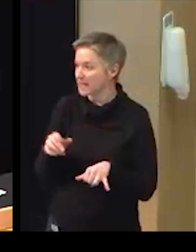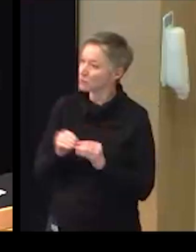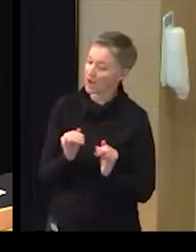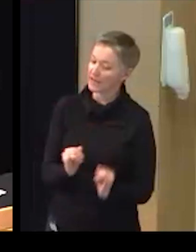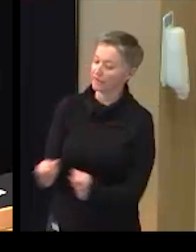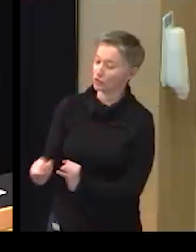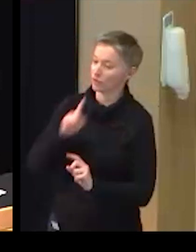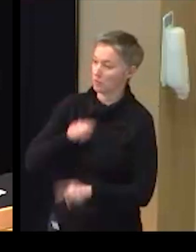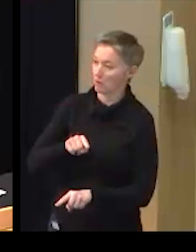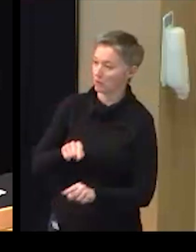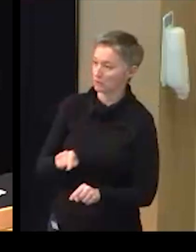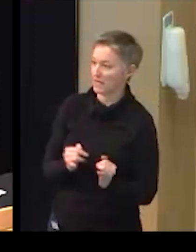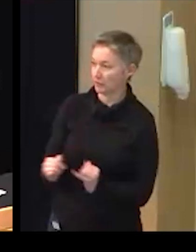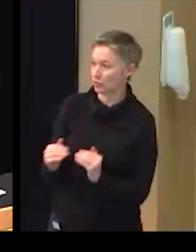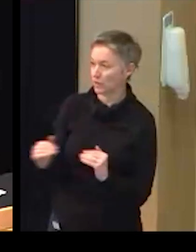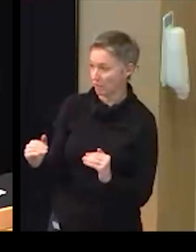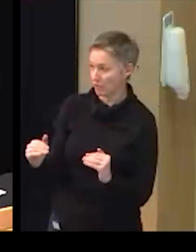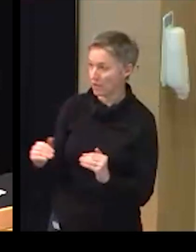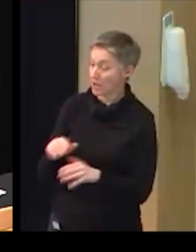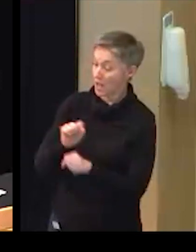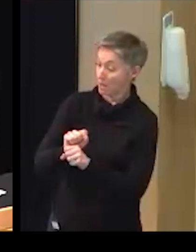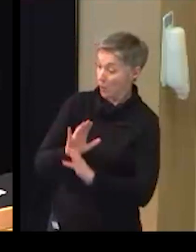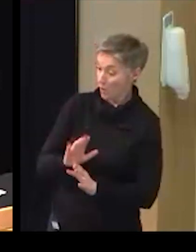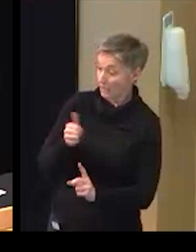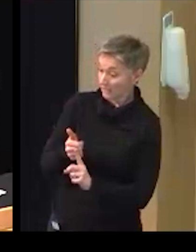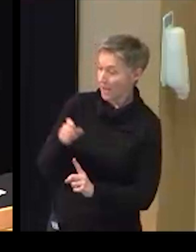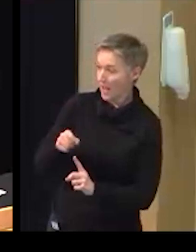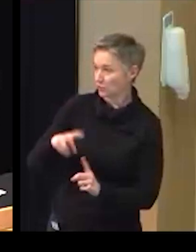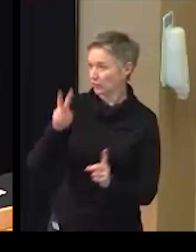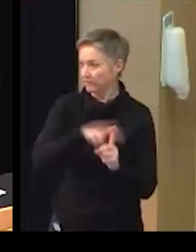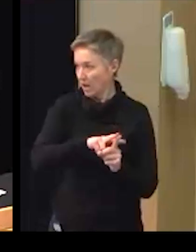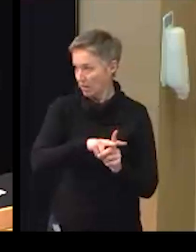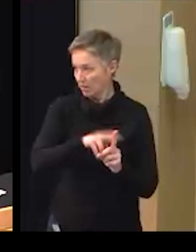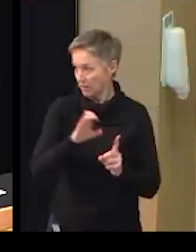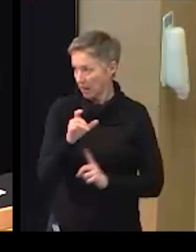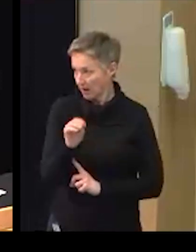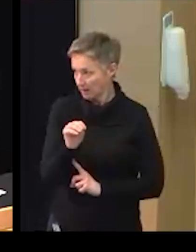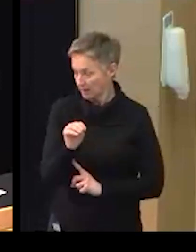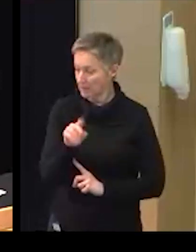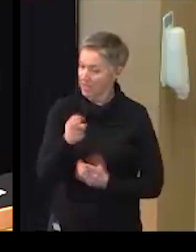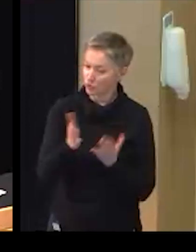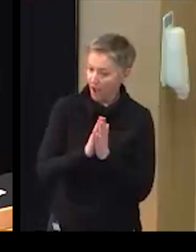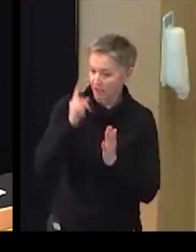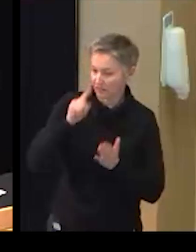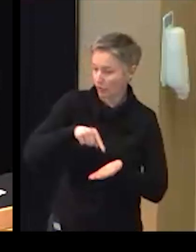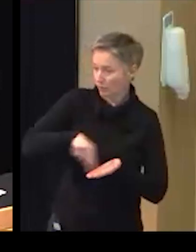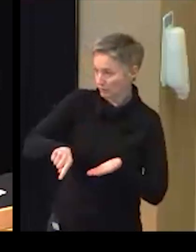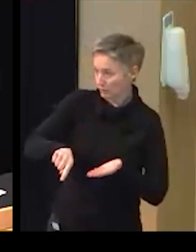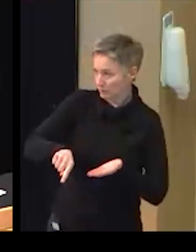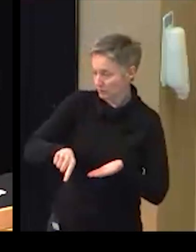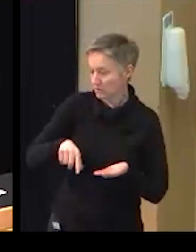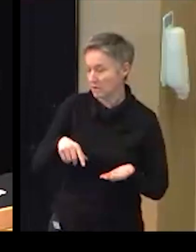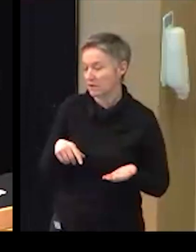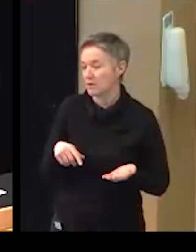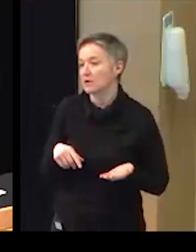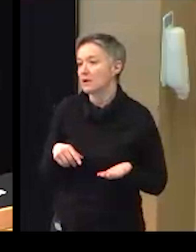response where an employee has to file a claim and has to ask for compensation.